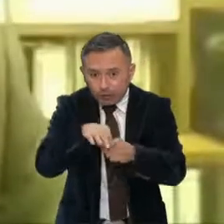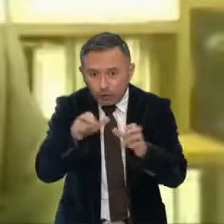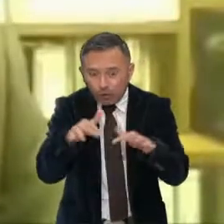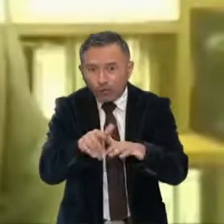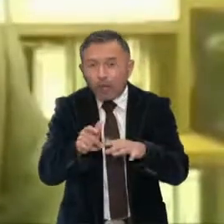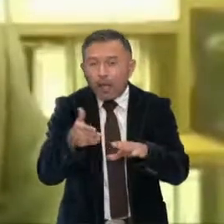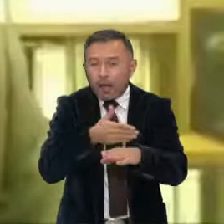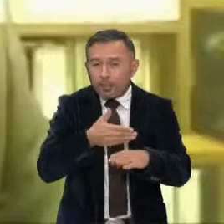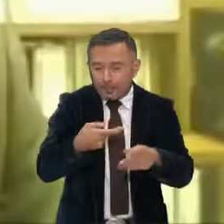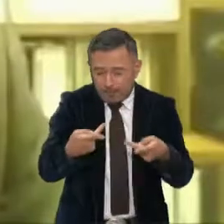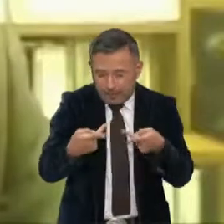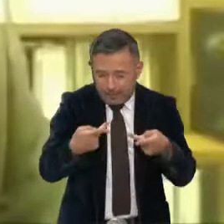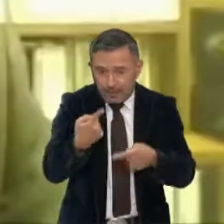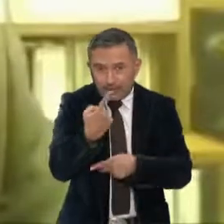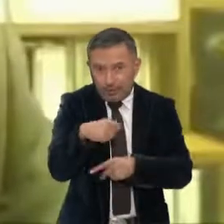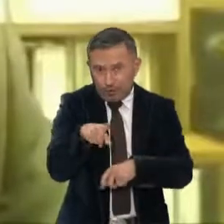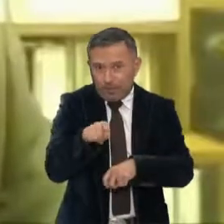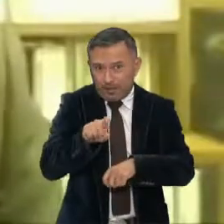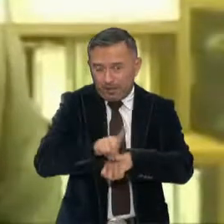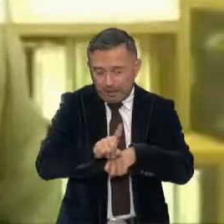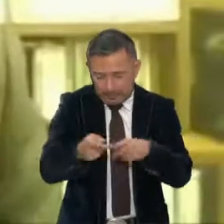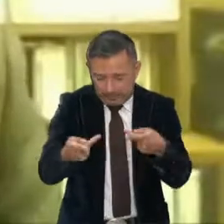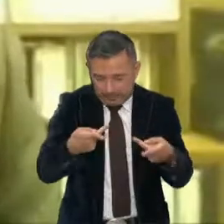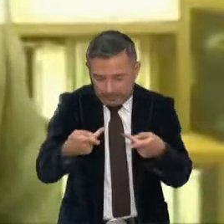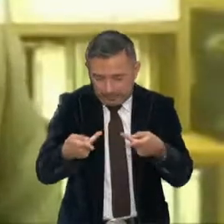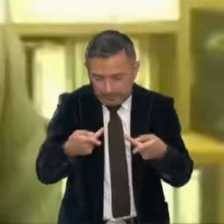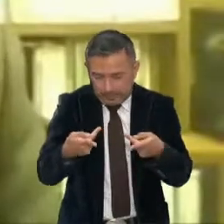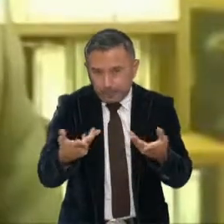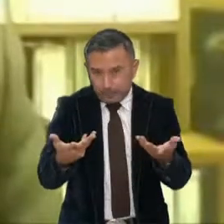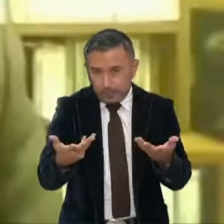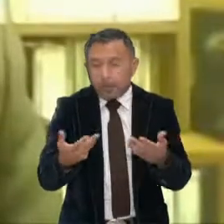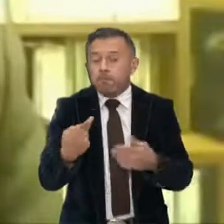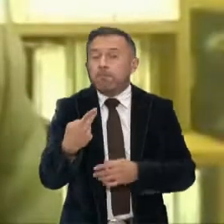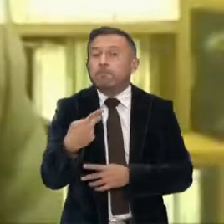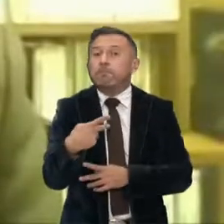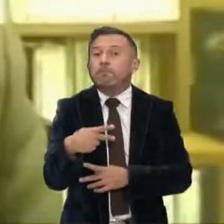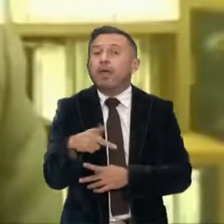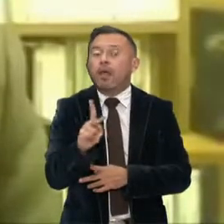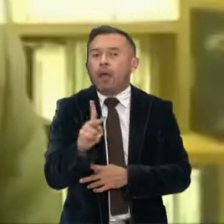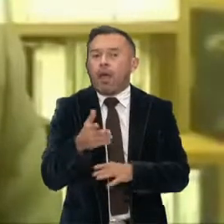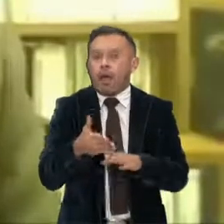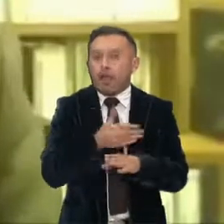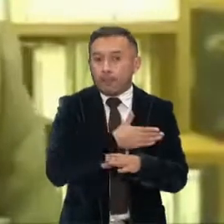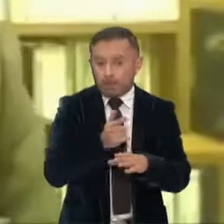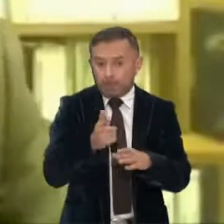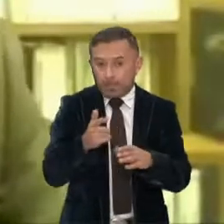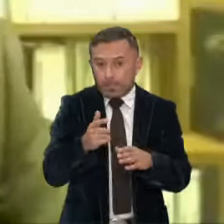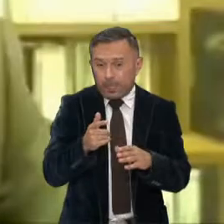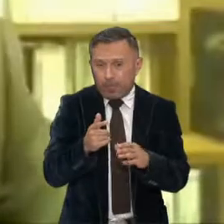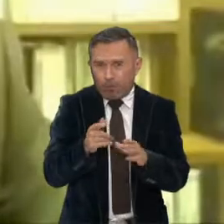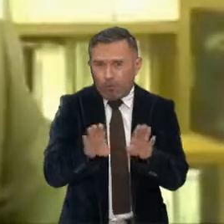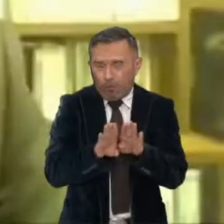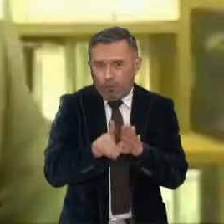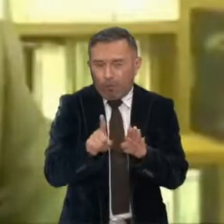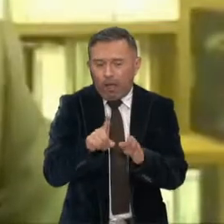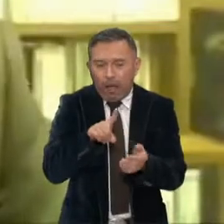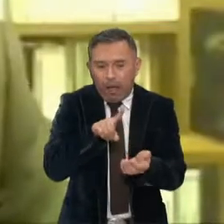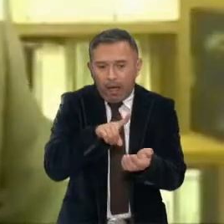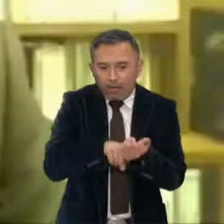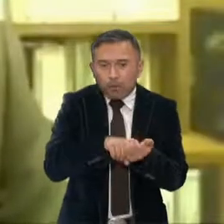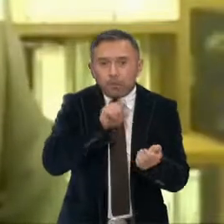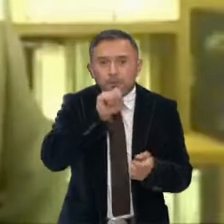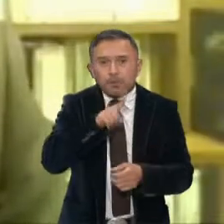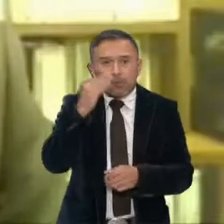the election, if we have time to prepare those 120 days. But in this case, we had to start the preparation of the electoral